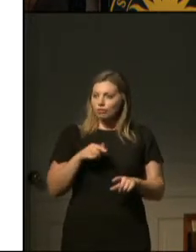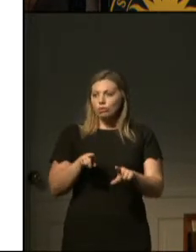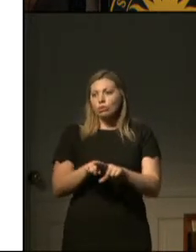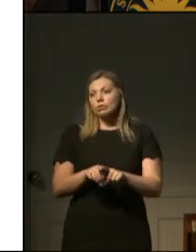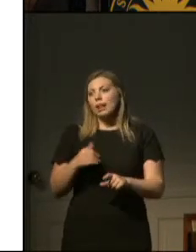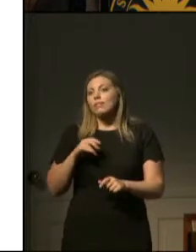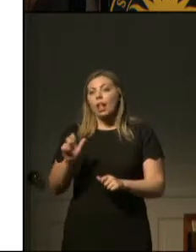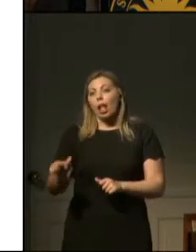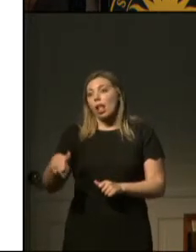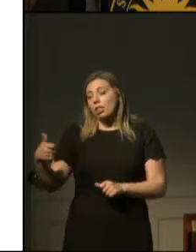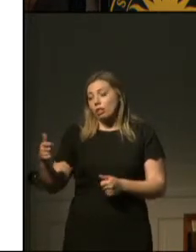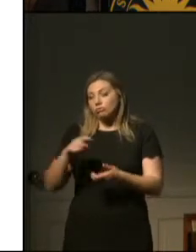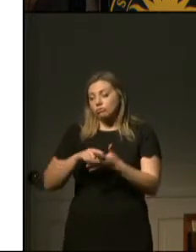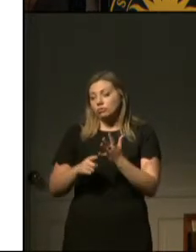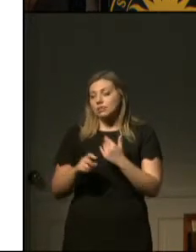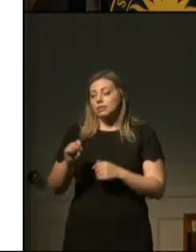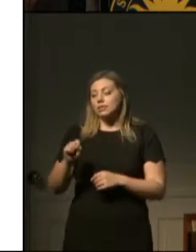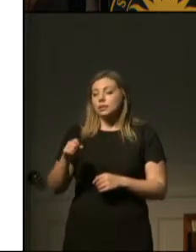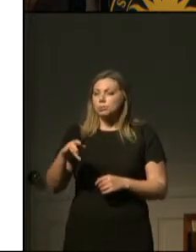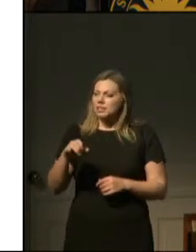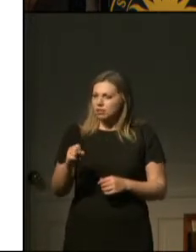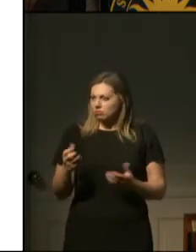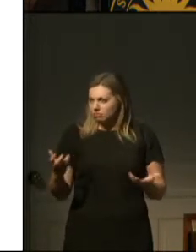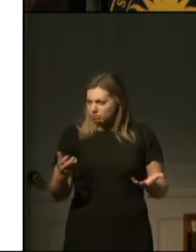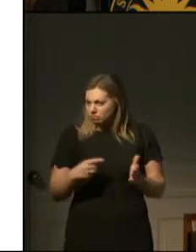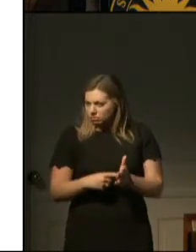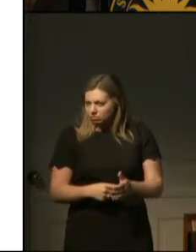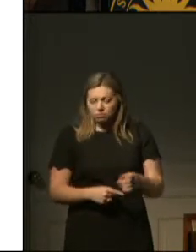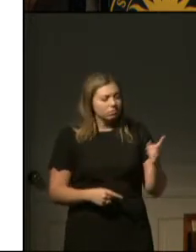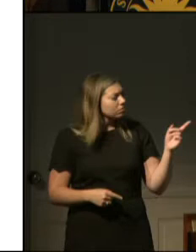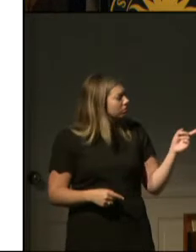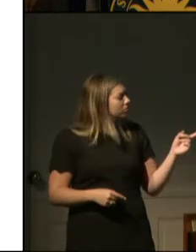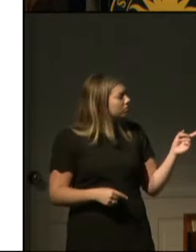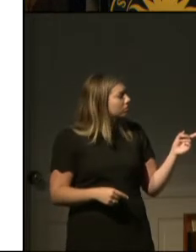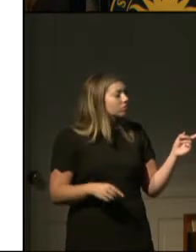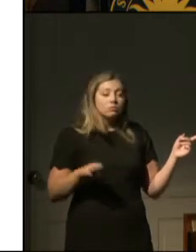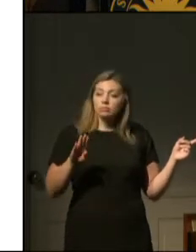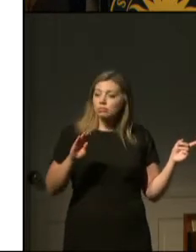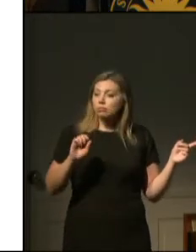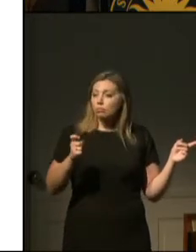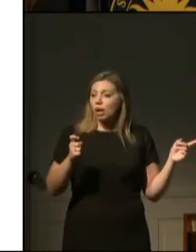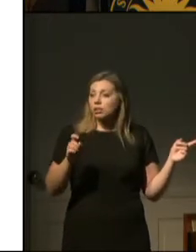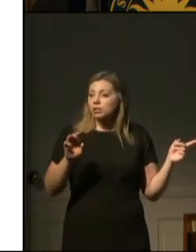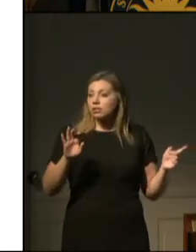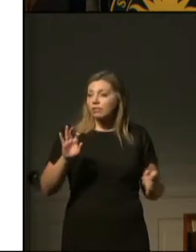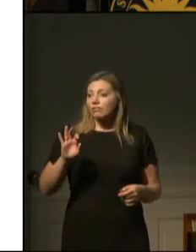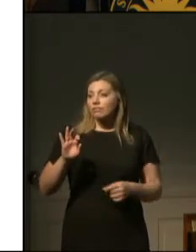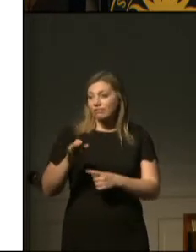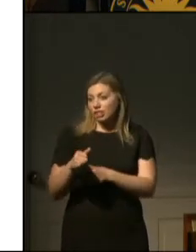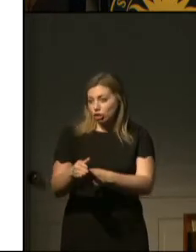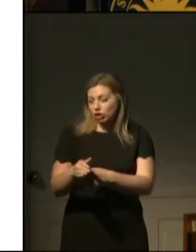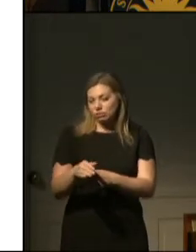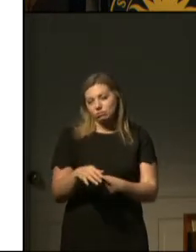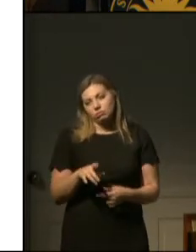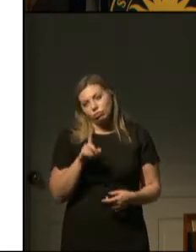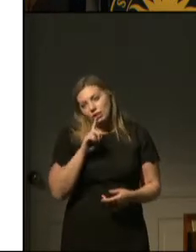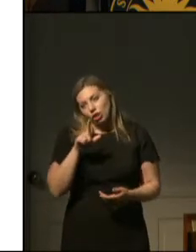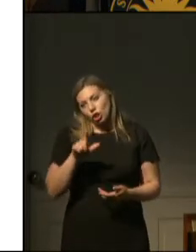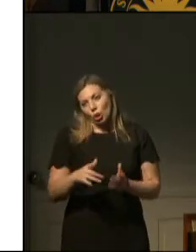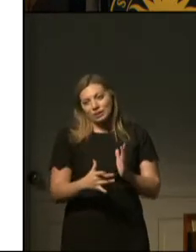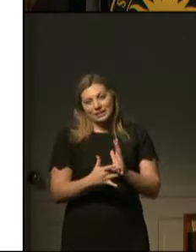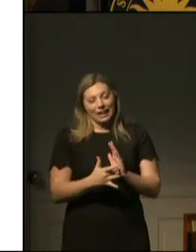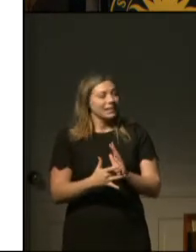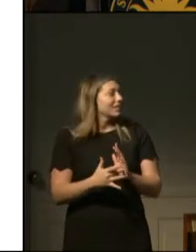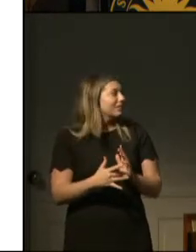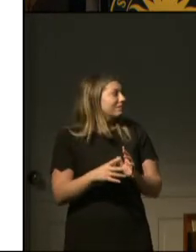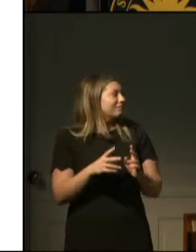of other species. So a few examples here. This boxfish, this is very low-tech video of me